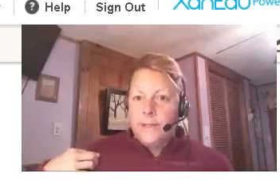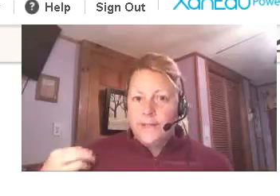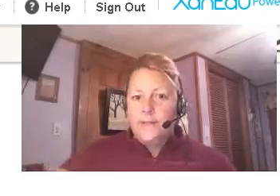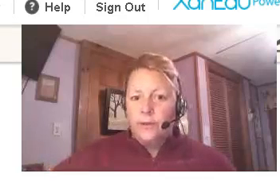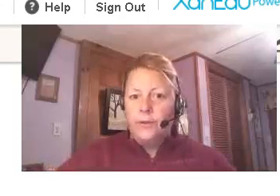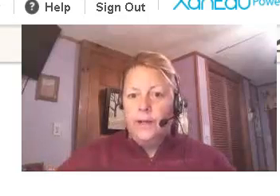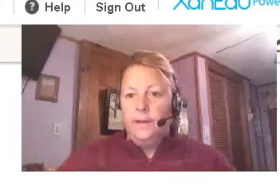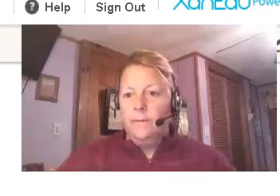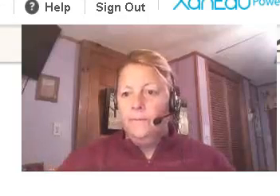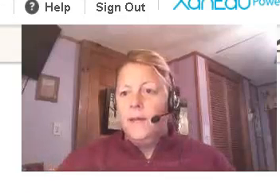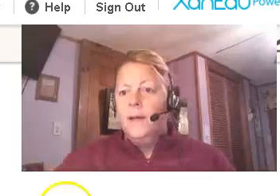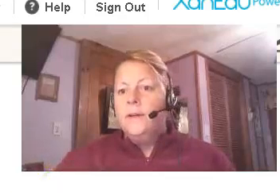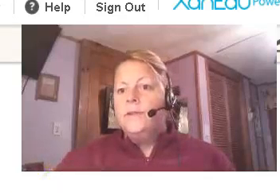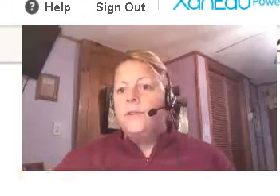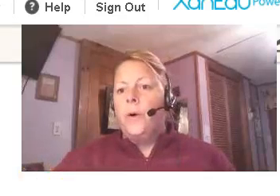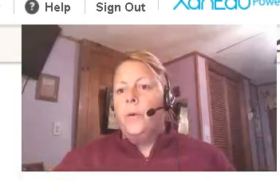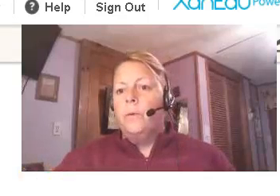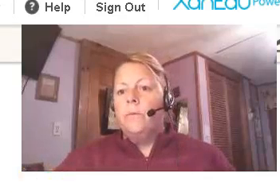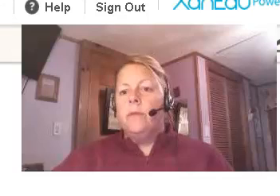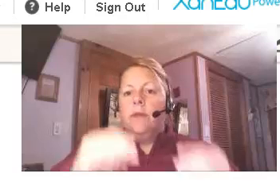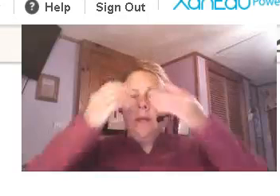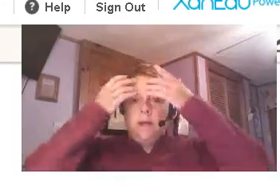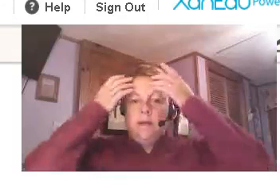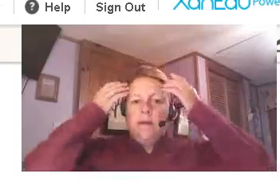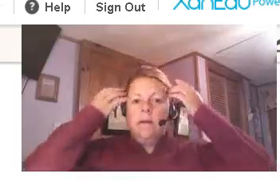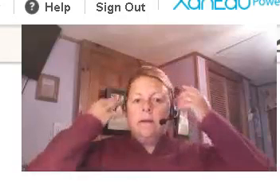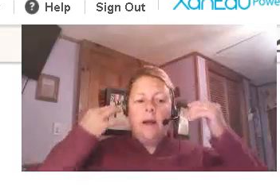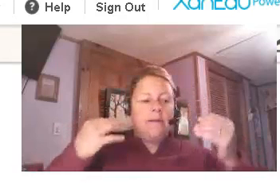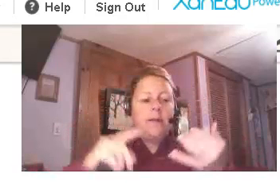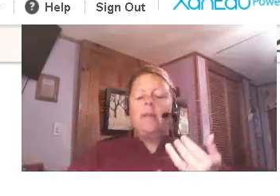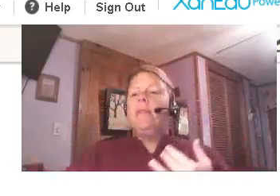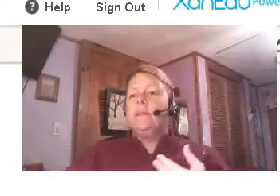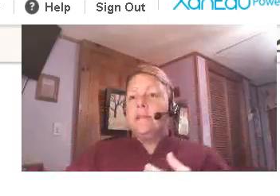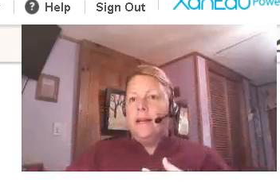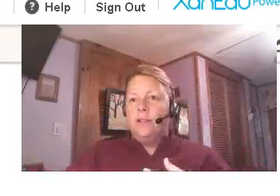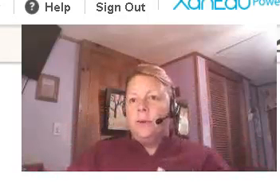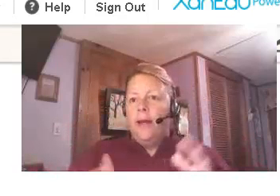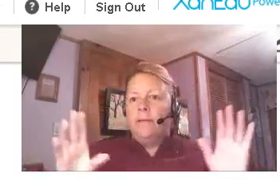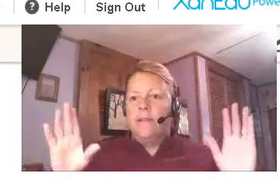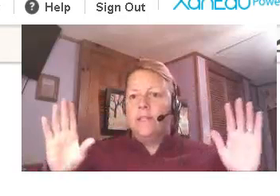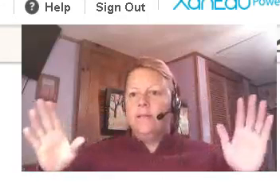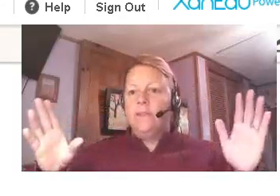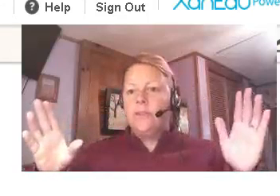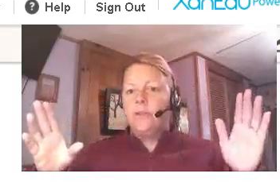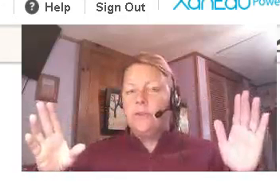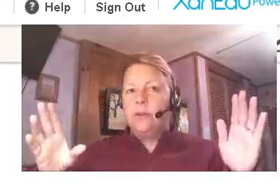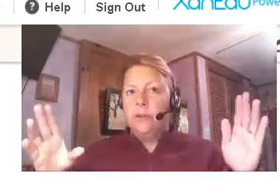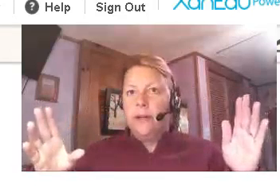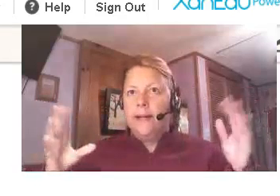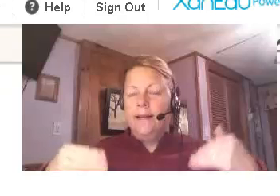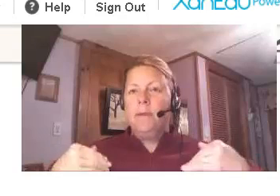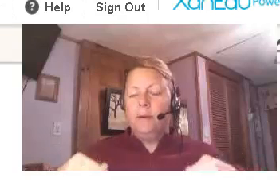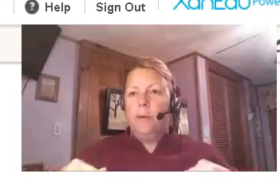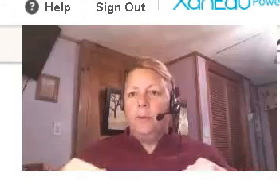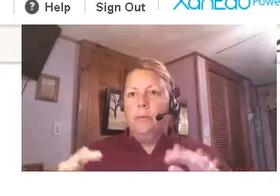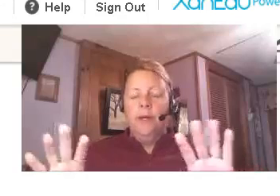over distance learning. So some of the things that I do, I have a TV